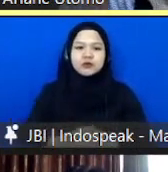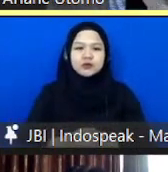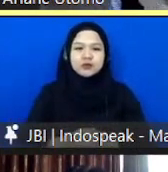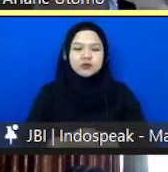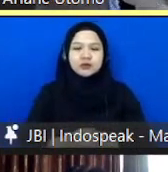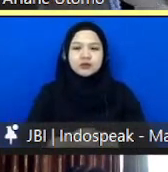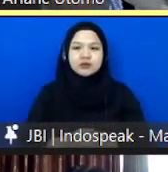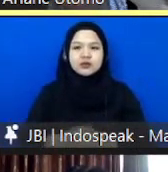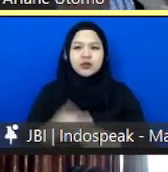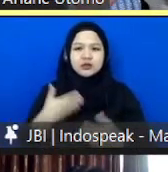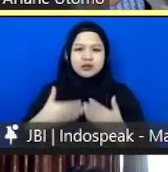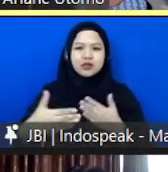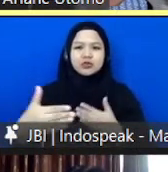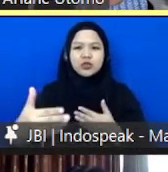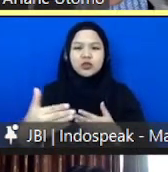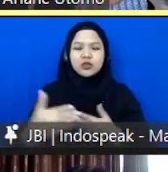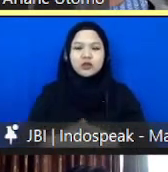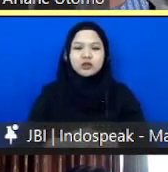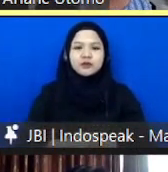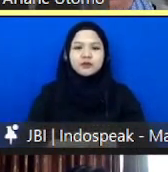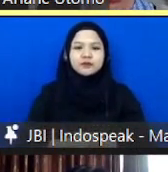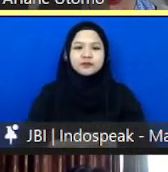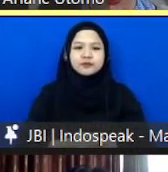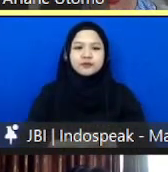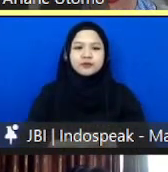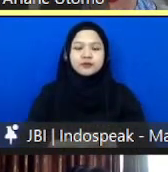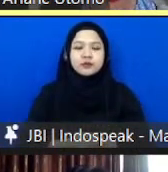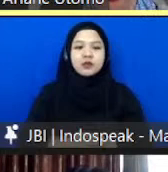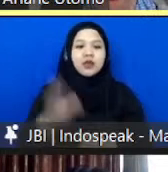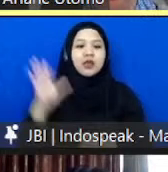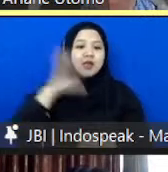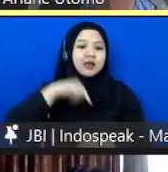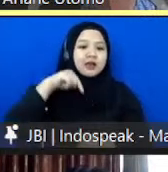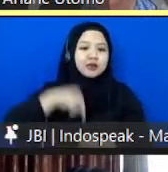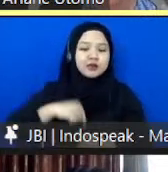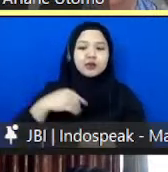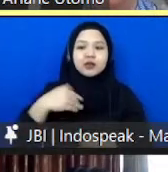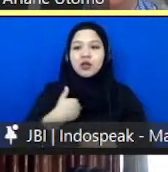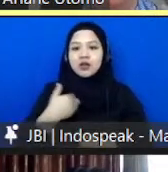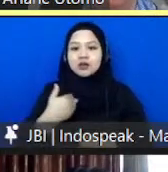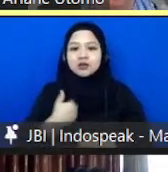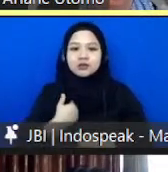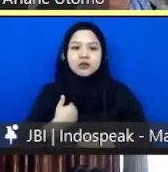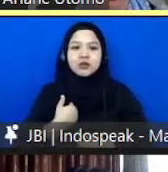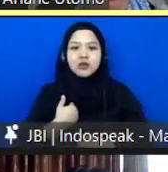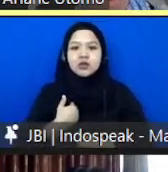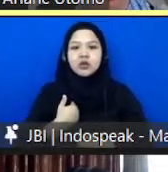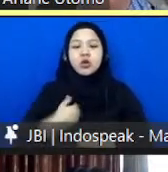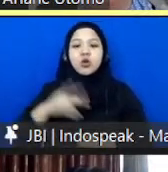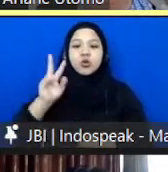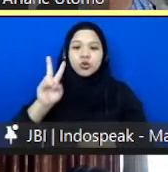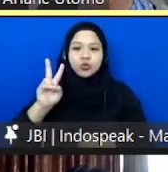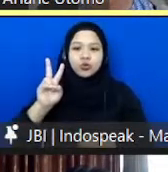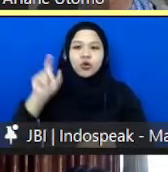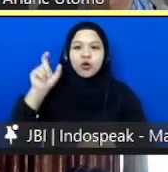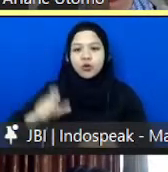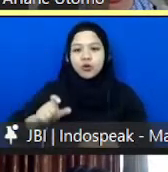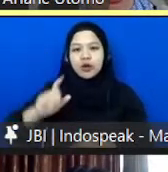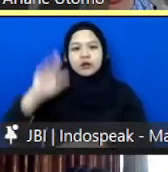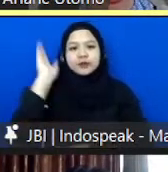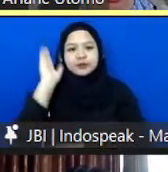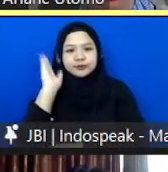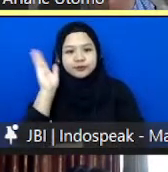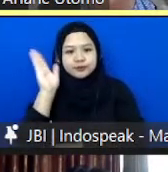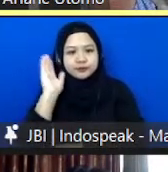progress. Now, in this panel today, we have two speakers who will discuss the challenges and innovation pertaining to